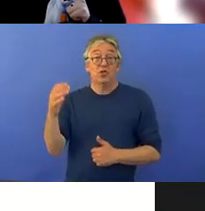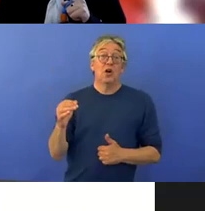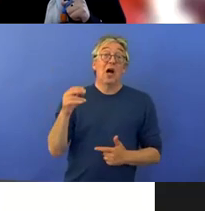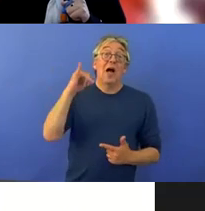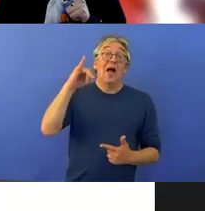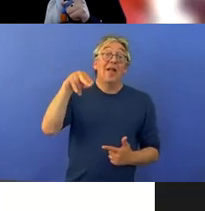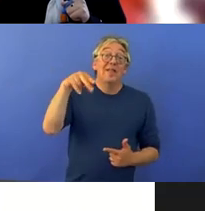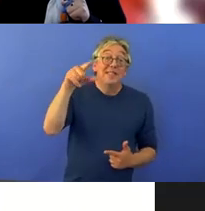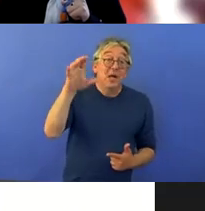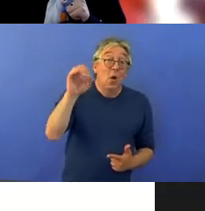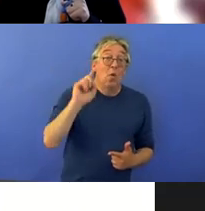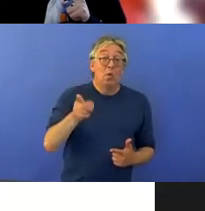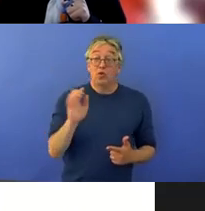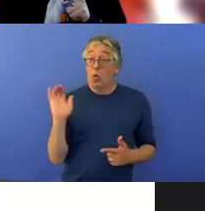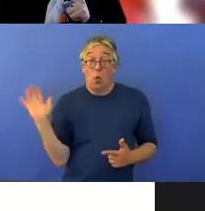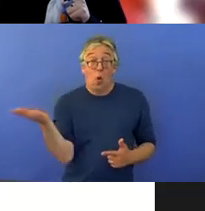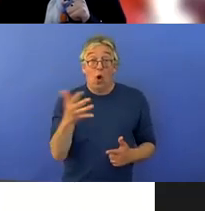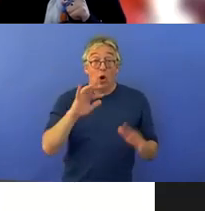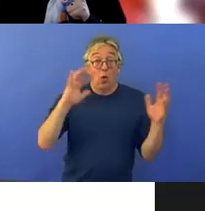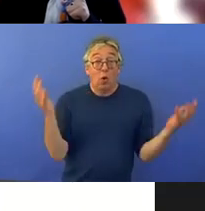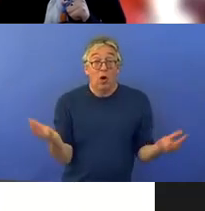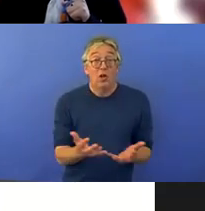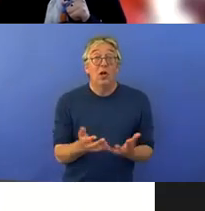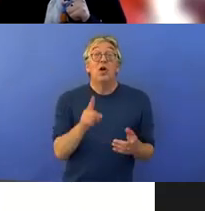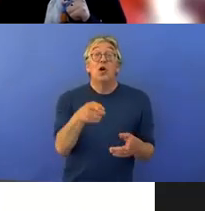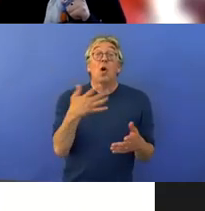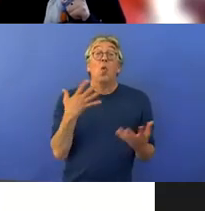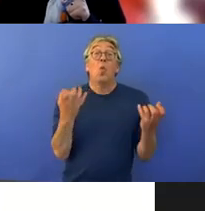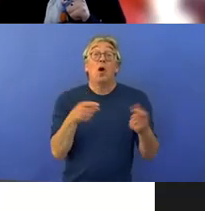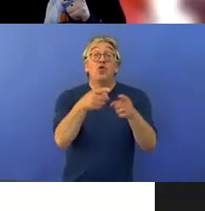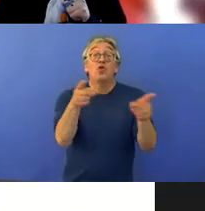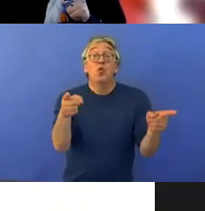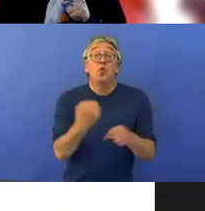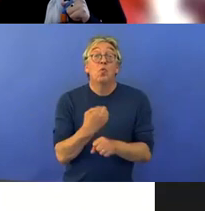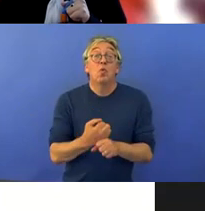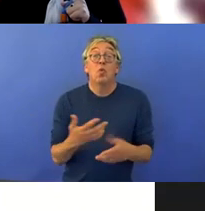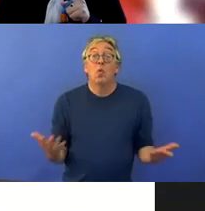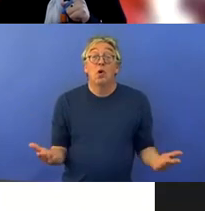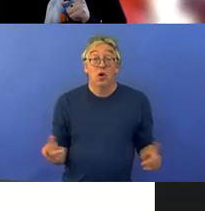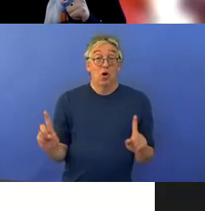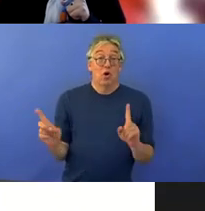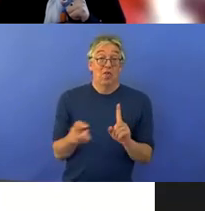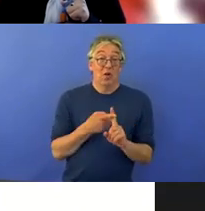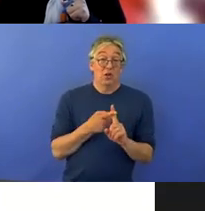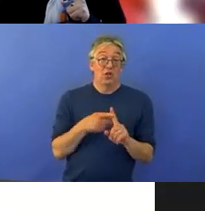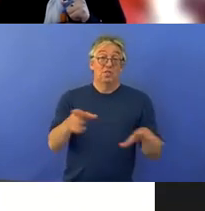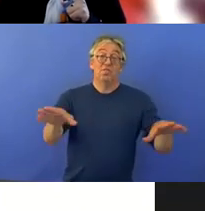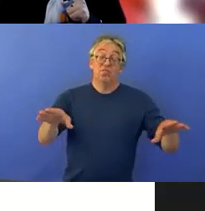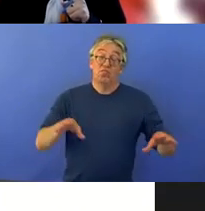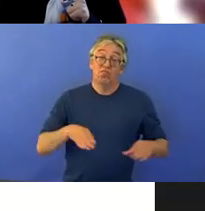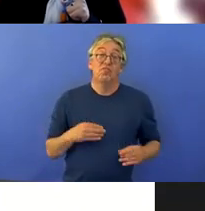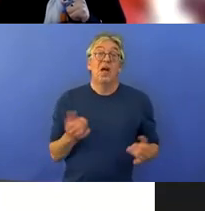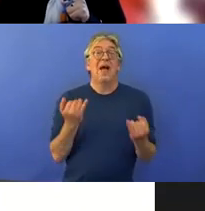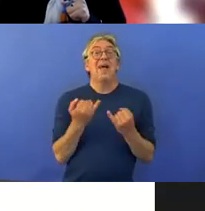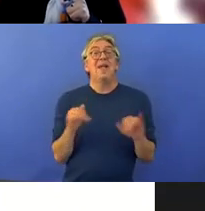others around the world to do as follows. First of all, adapt a common definition of independent